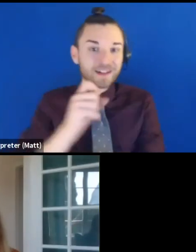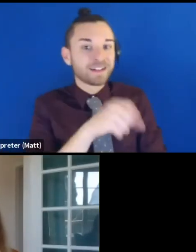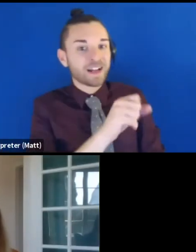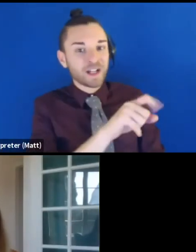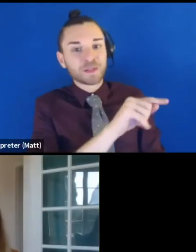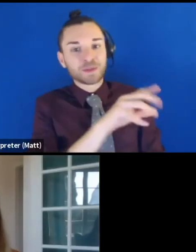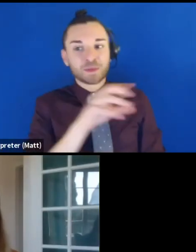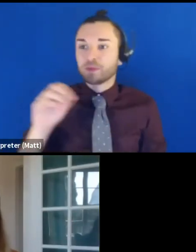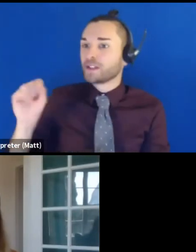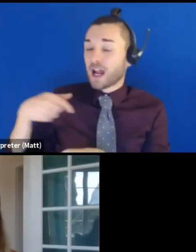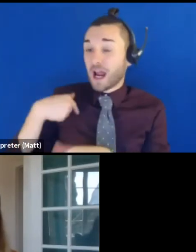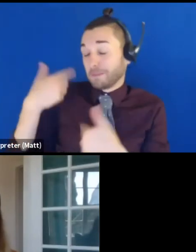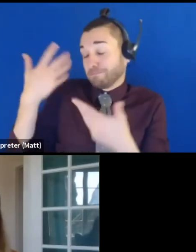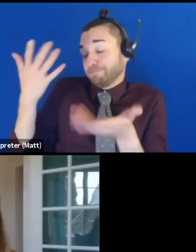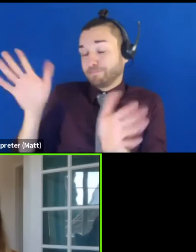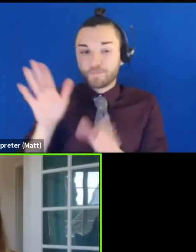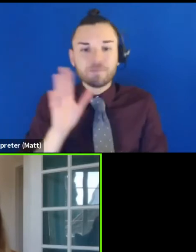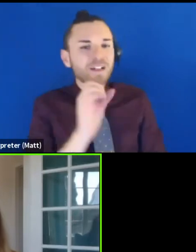show.